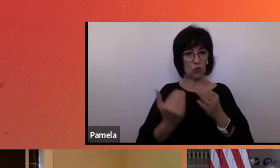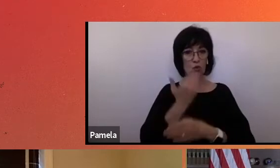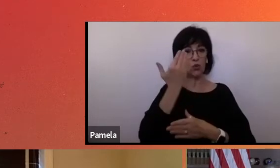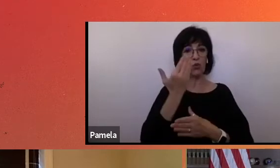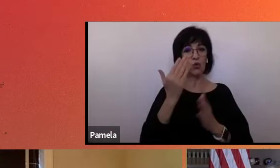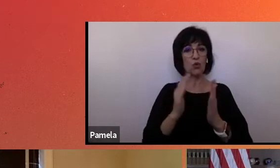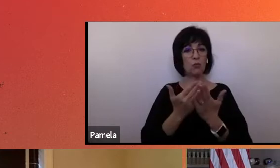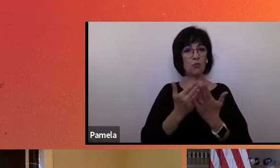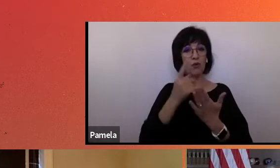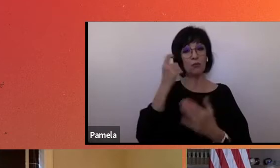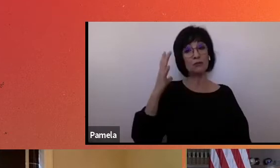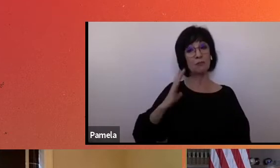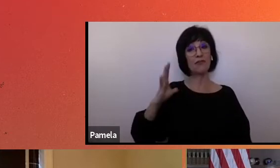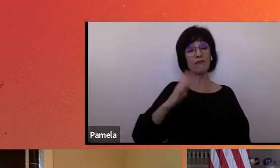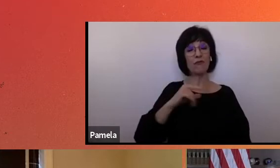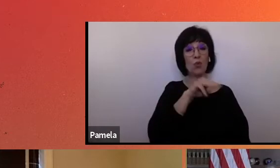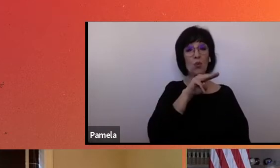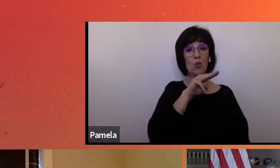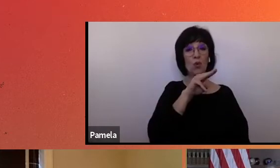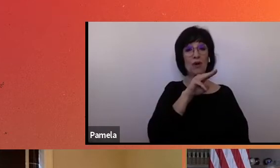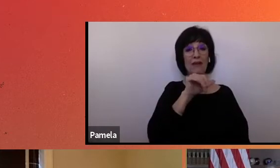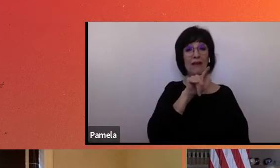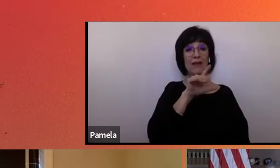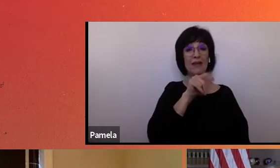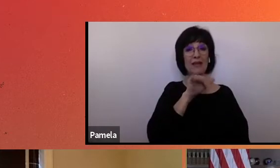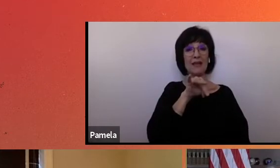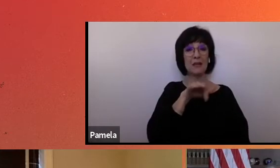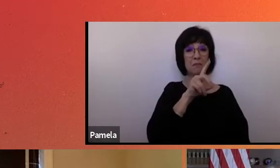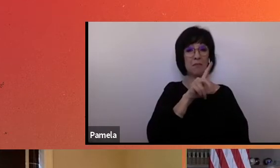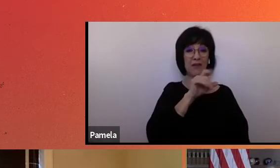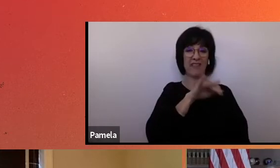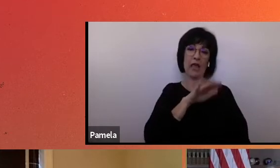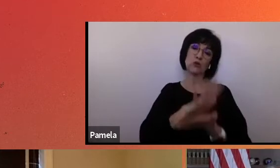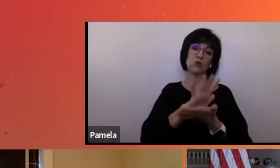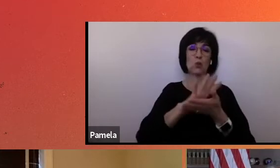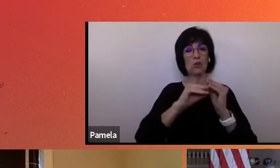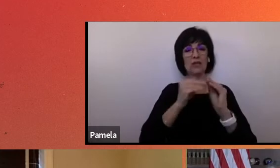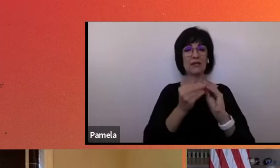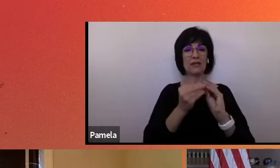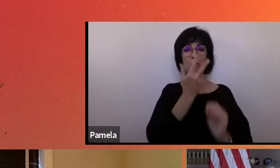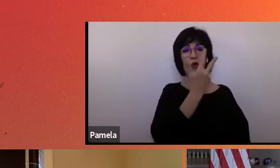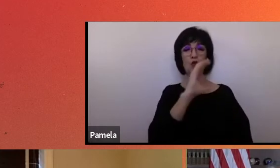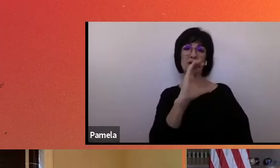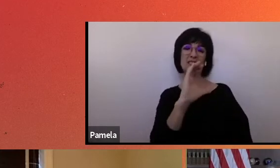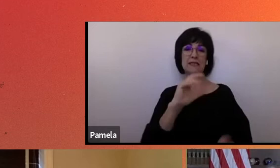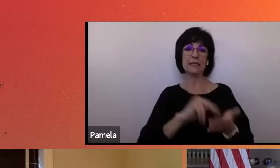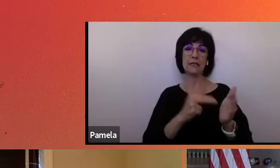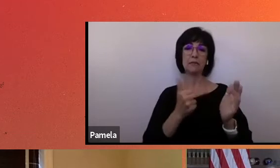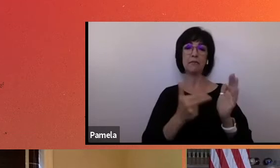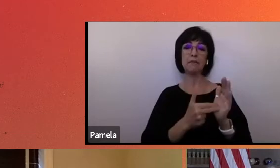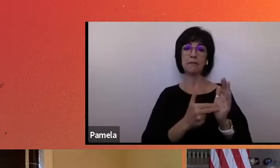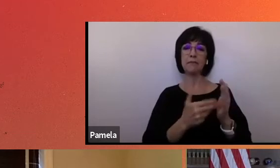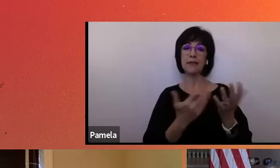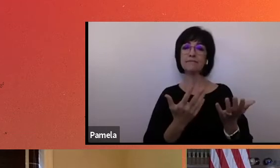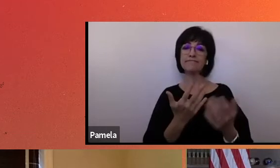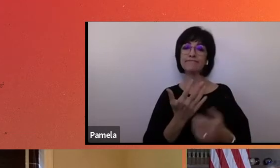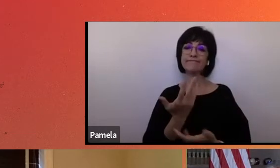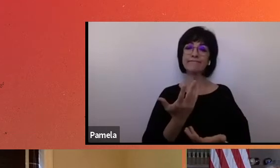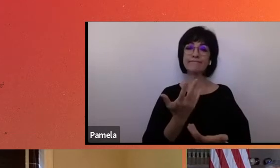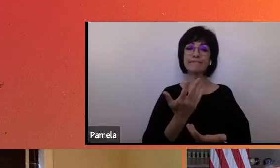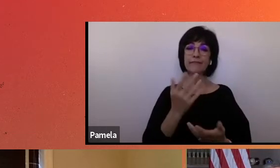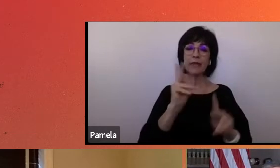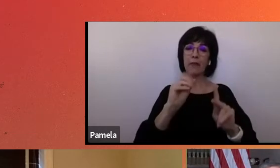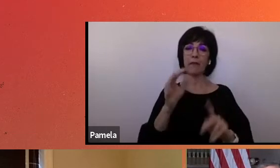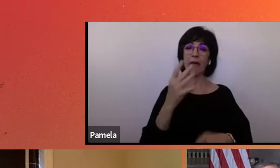Milford, school number 3C, which was a colored school, came from the Milford White School